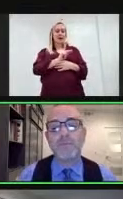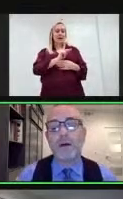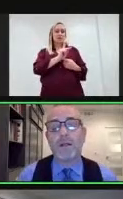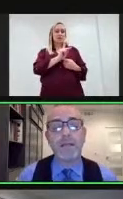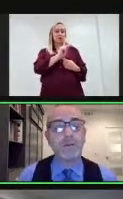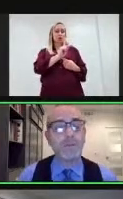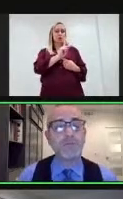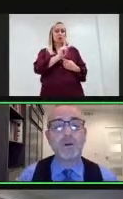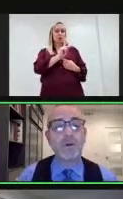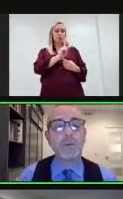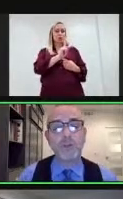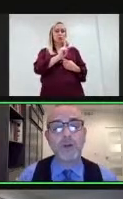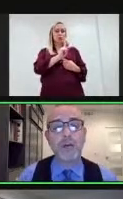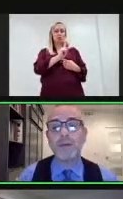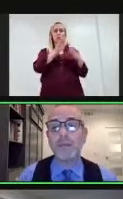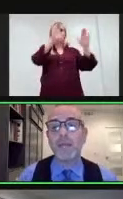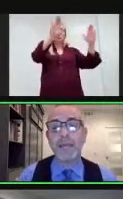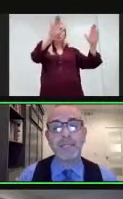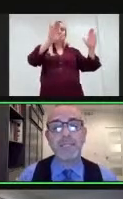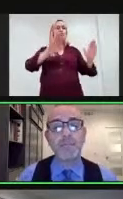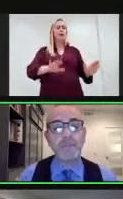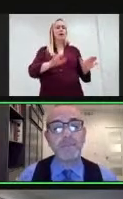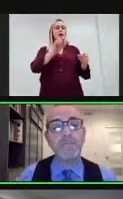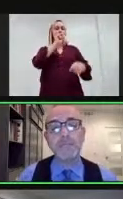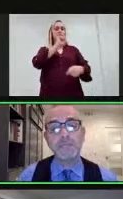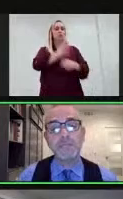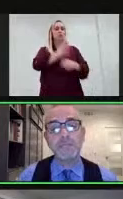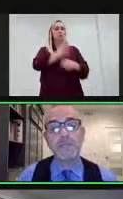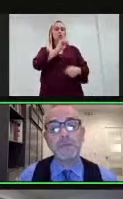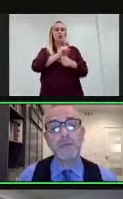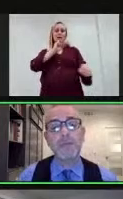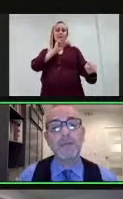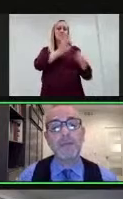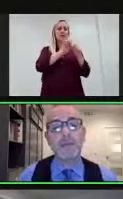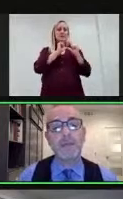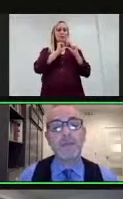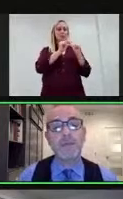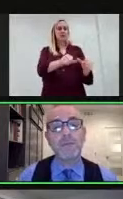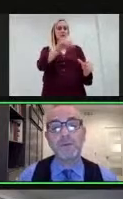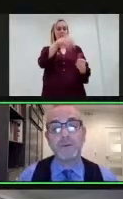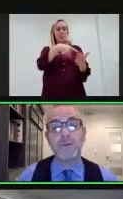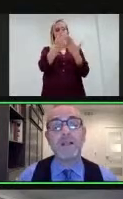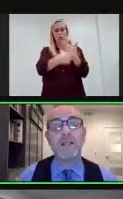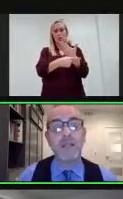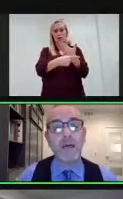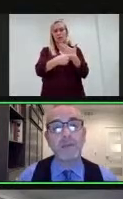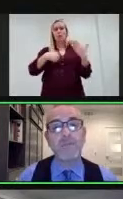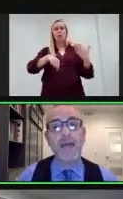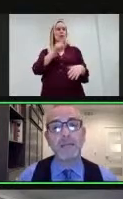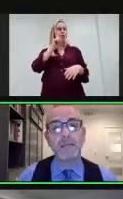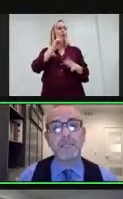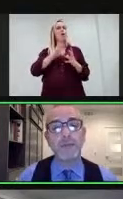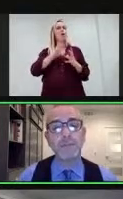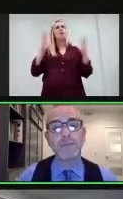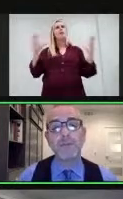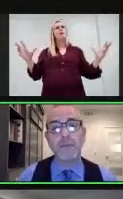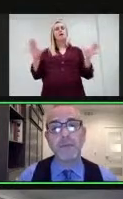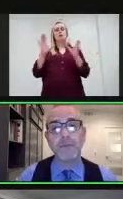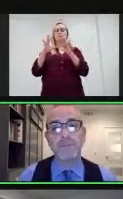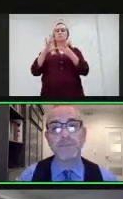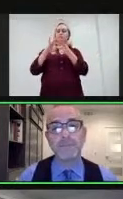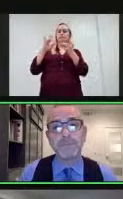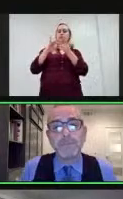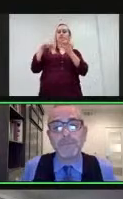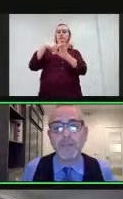from all accounts, a remarkable job and has a commitment to continuing it. And we heard a lot of accolades about dual